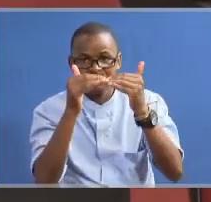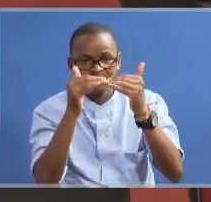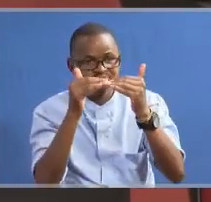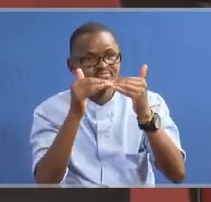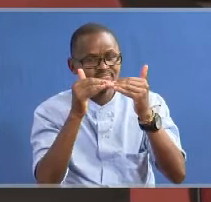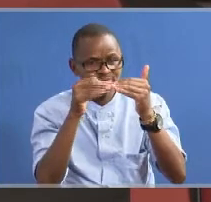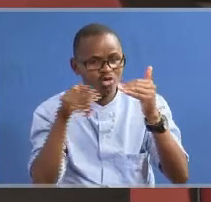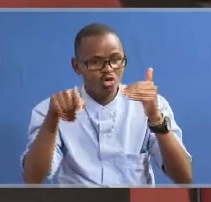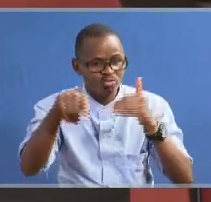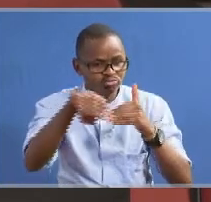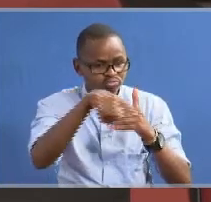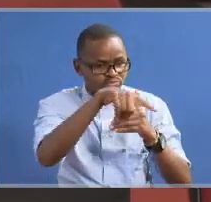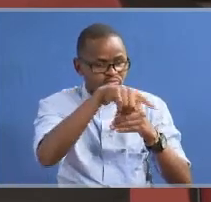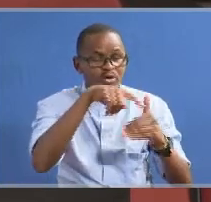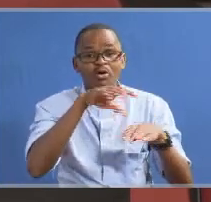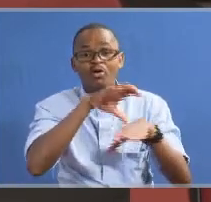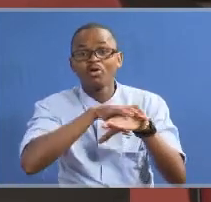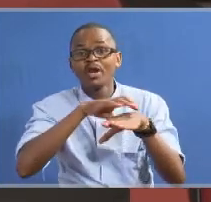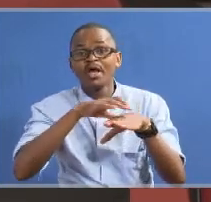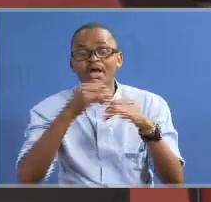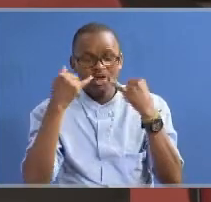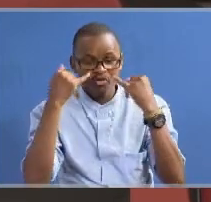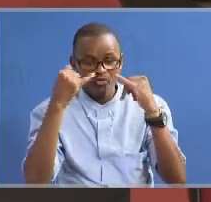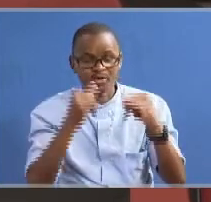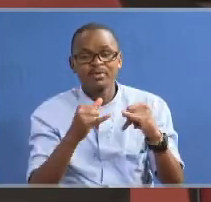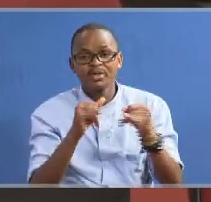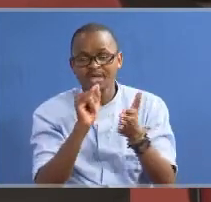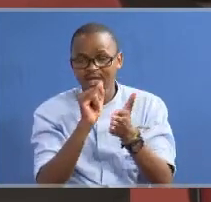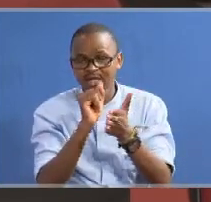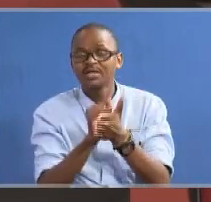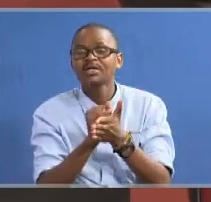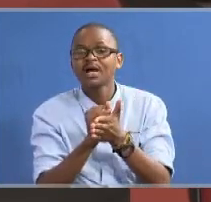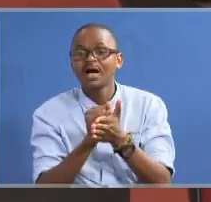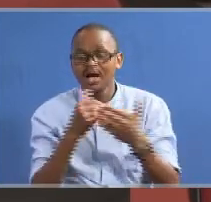to collect this information, and once that information is